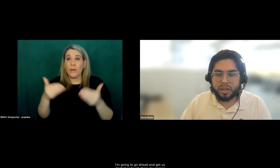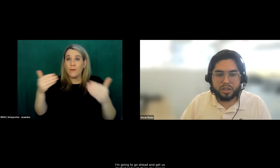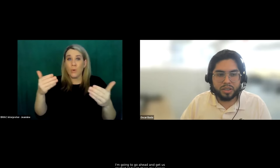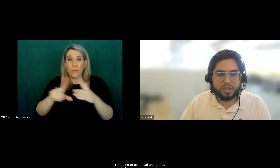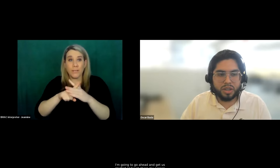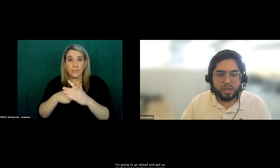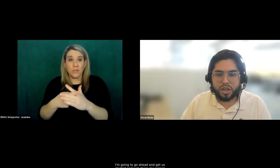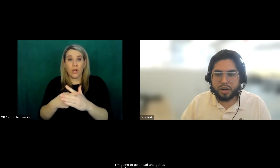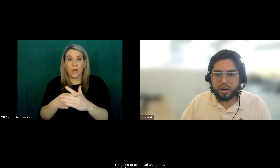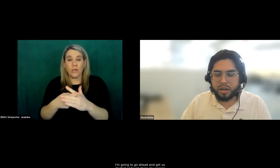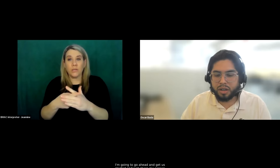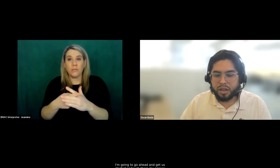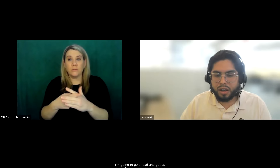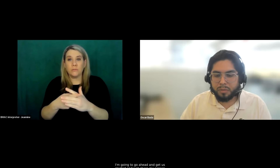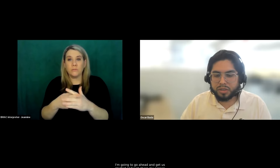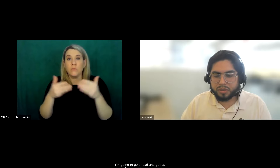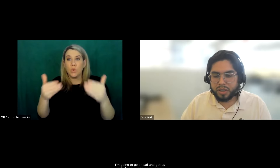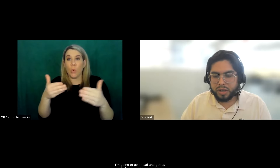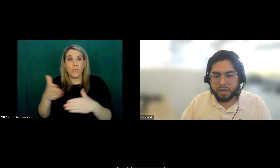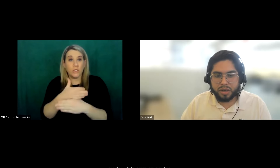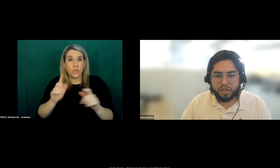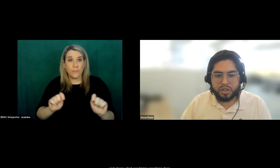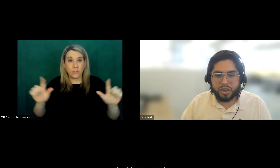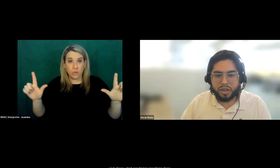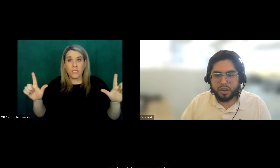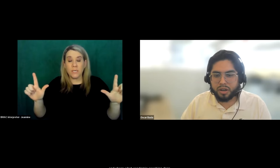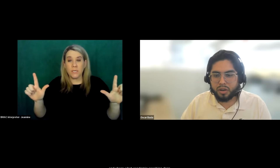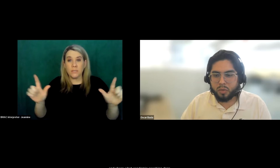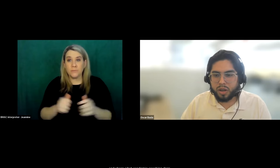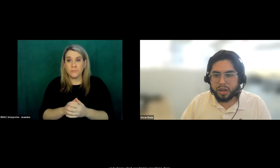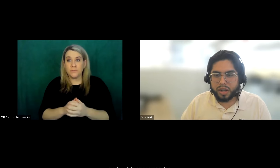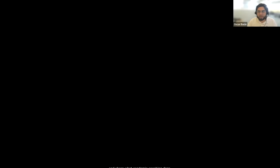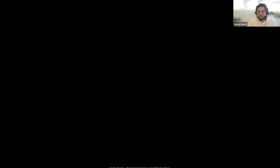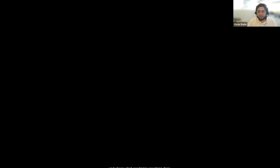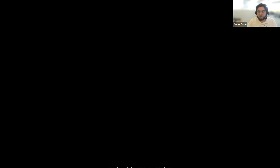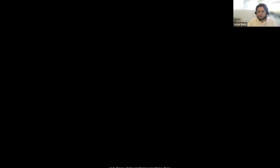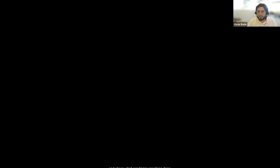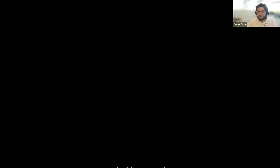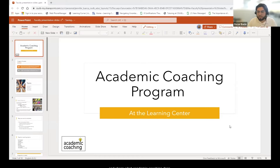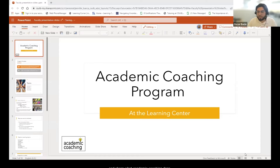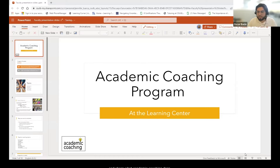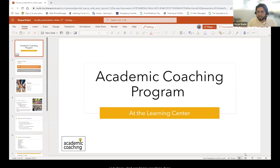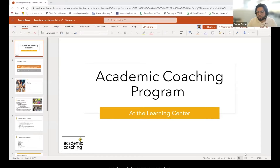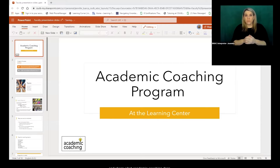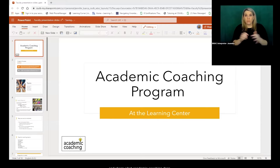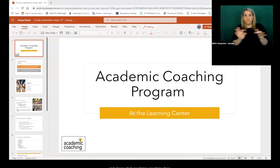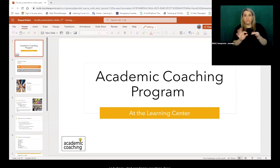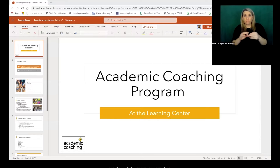started and just share my screen and share what academic coaching